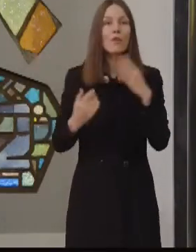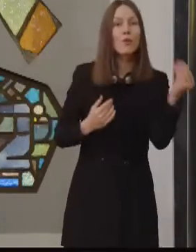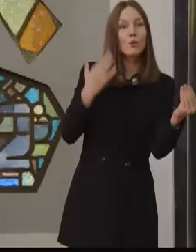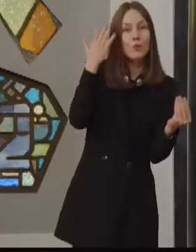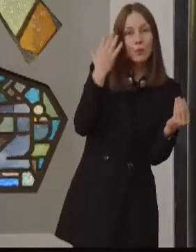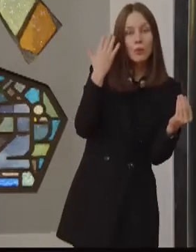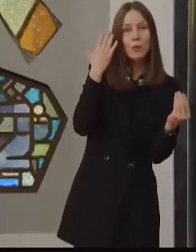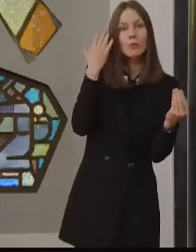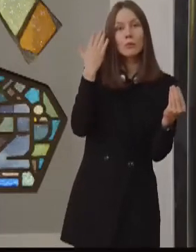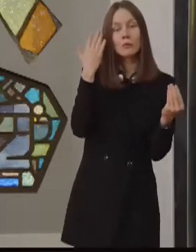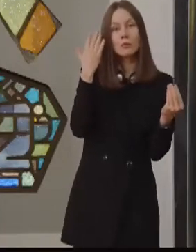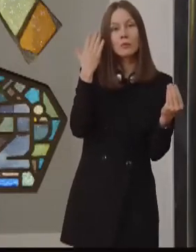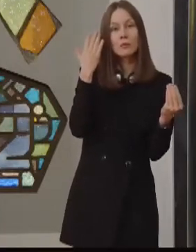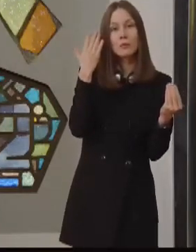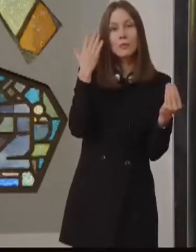child.